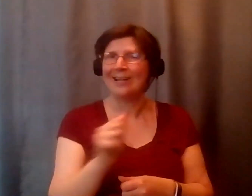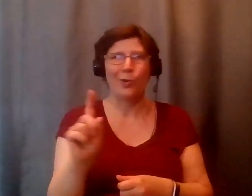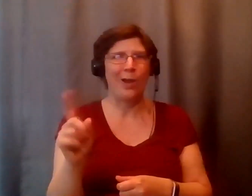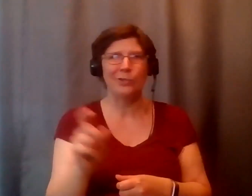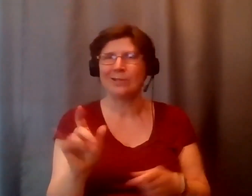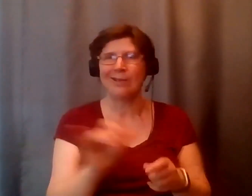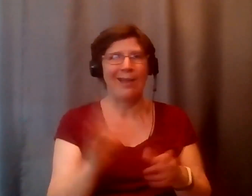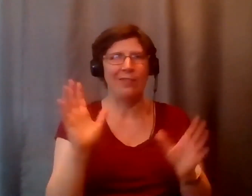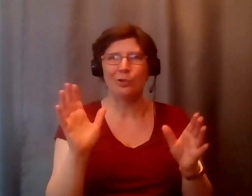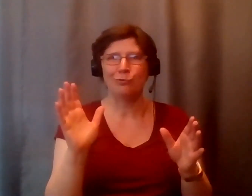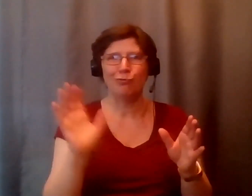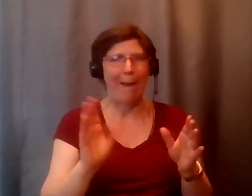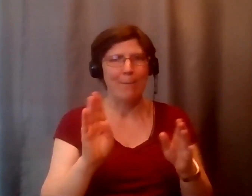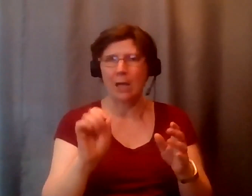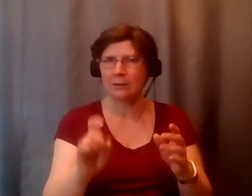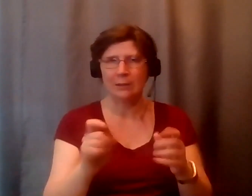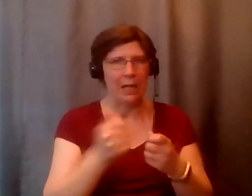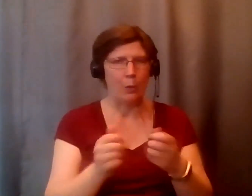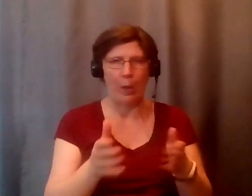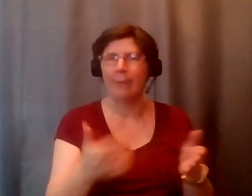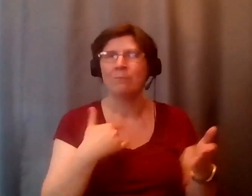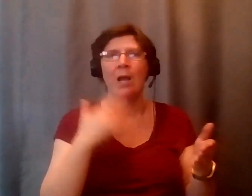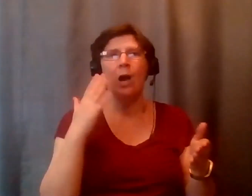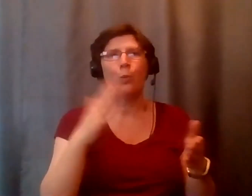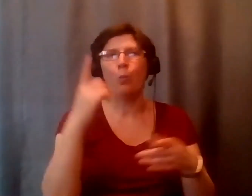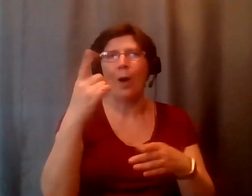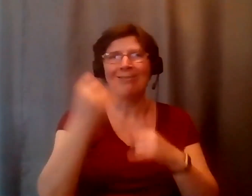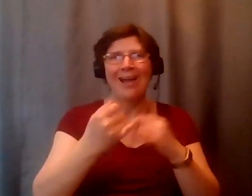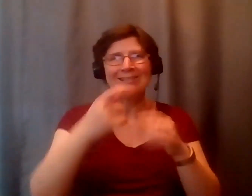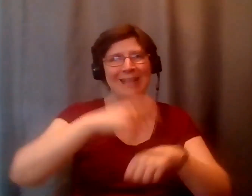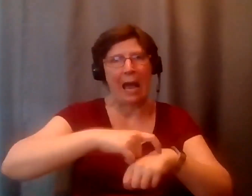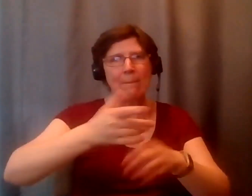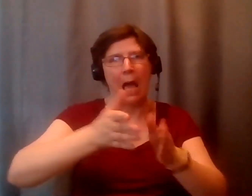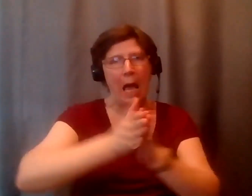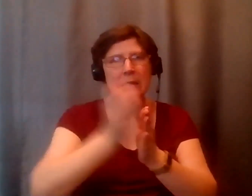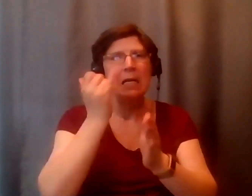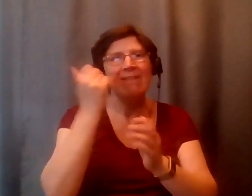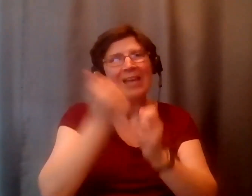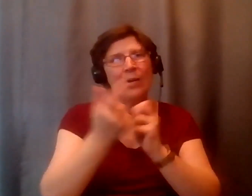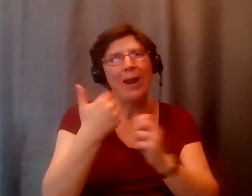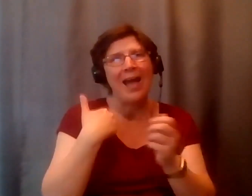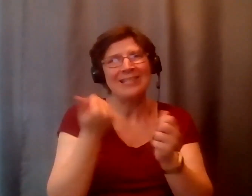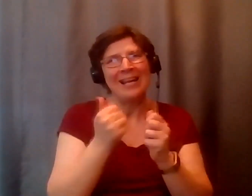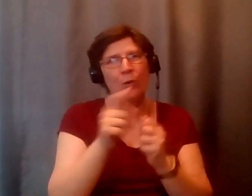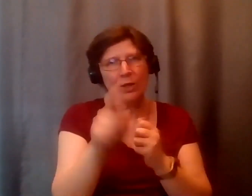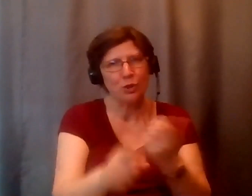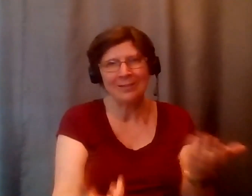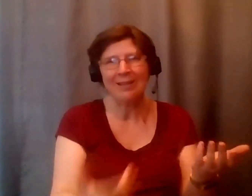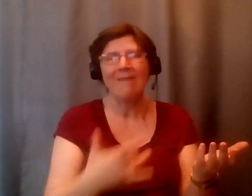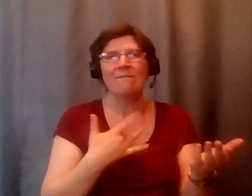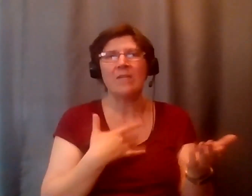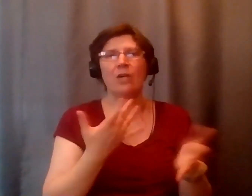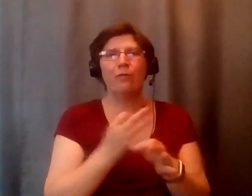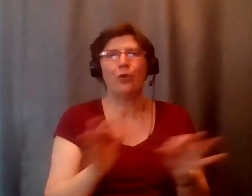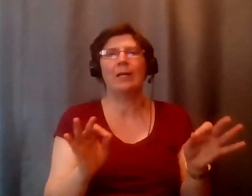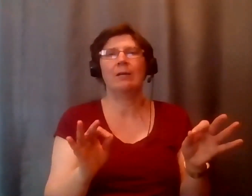the chat box anyway. So I'm gonna just one last time ask, if anybody has any questions, feel free to